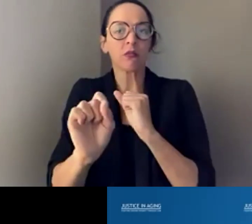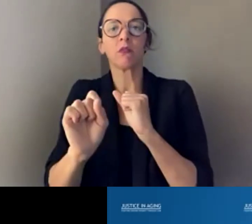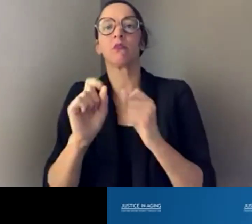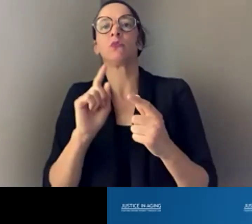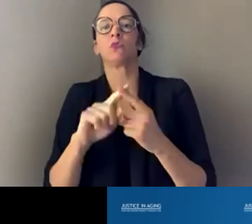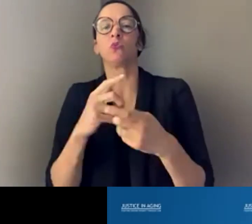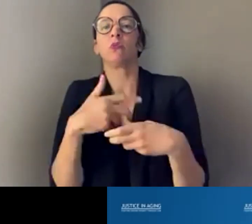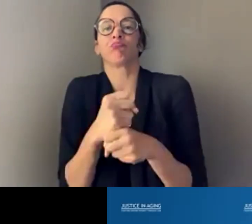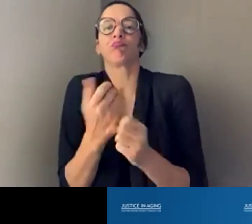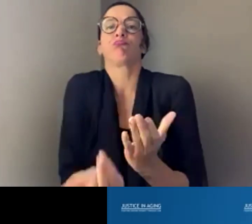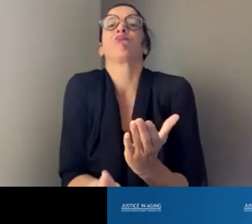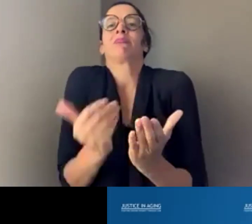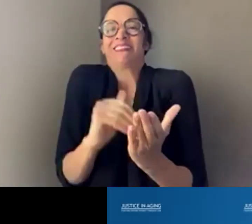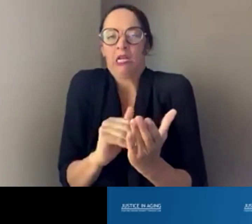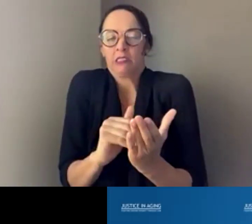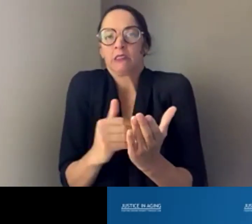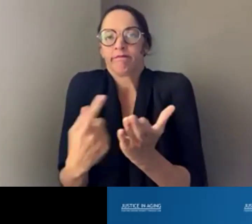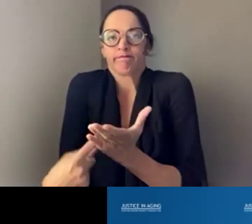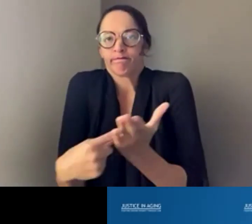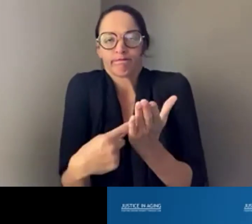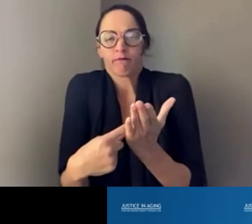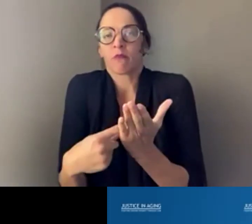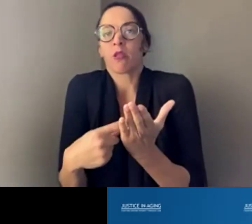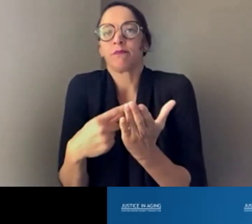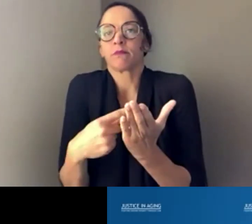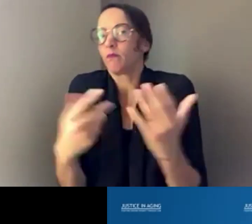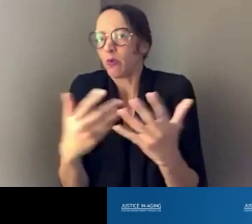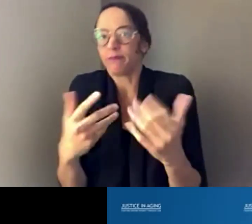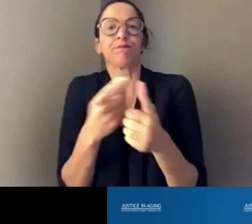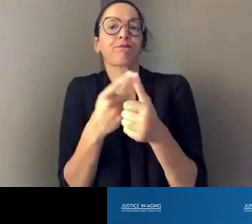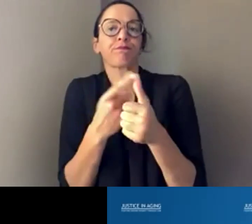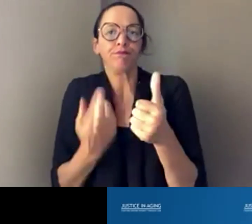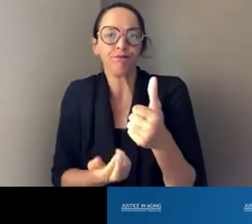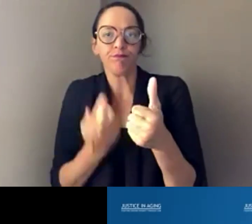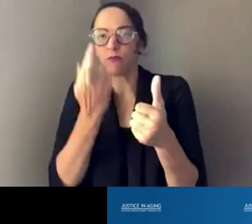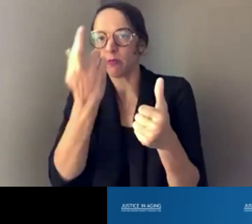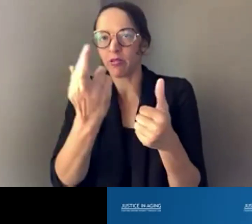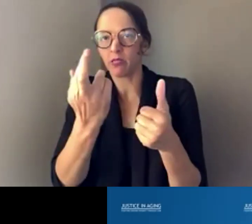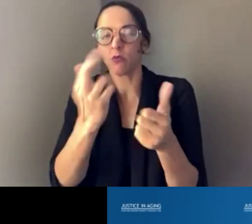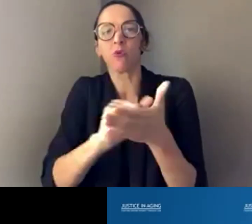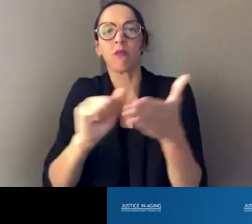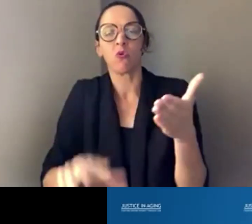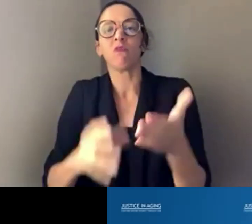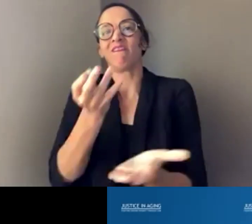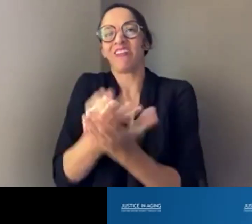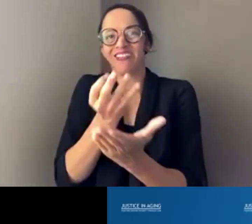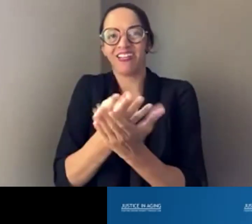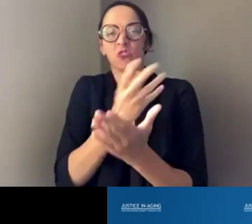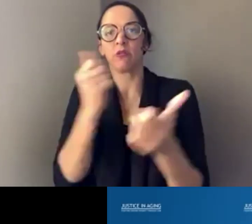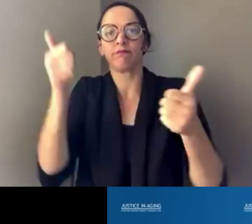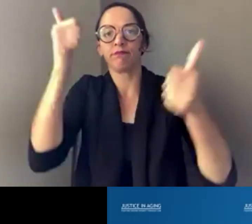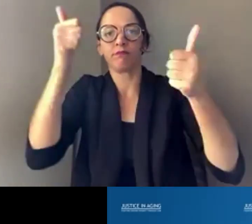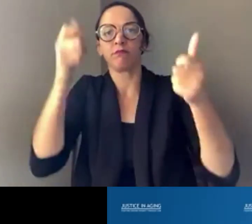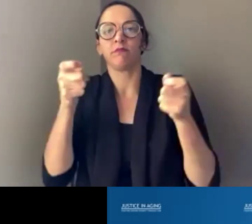Subcommittee recommends number 1 recommendation is the removal of financial and administrative barriers to improve access to